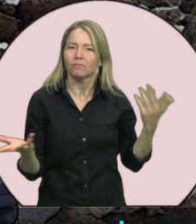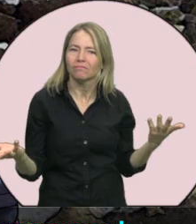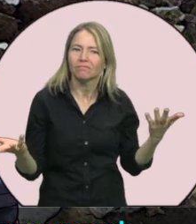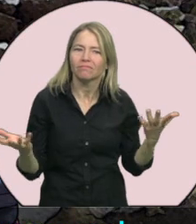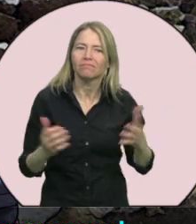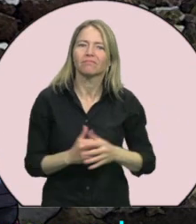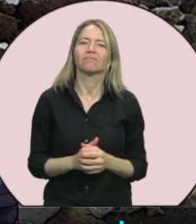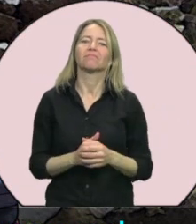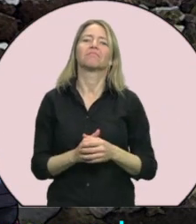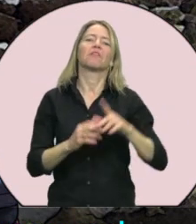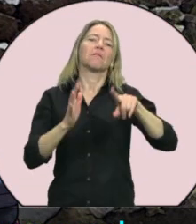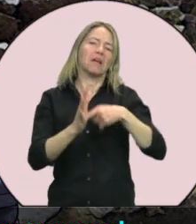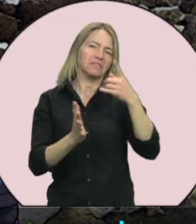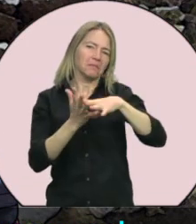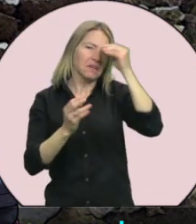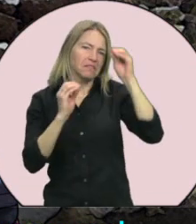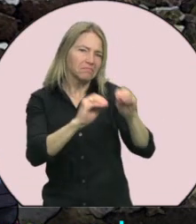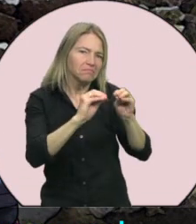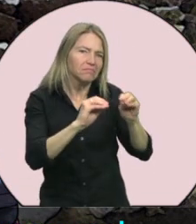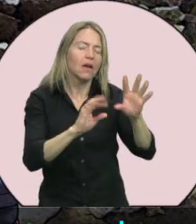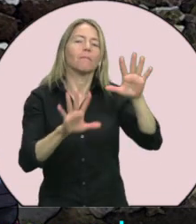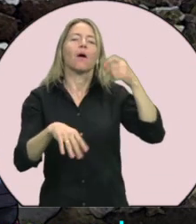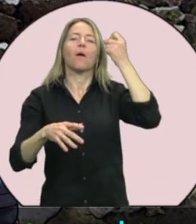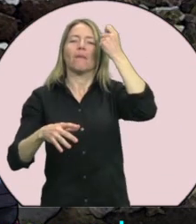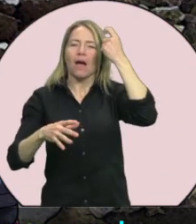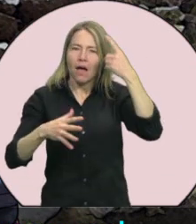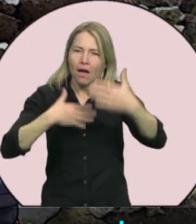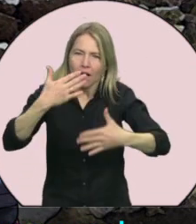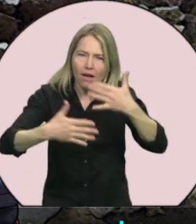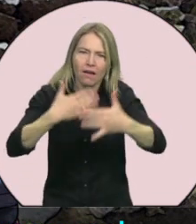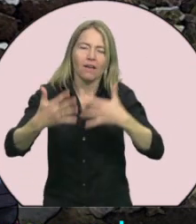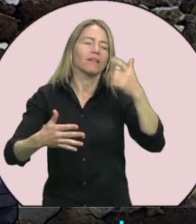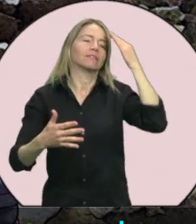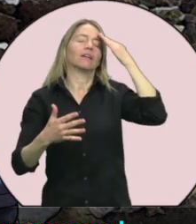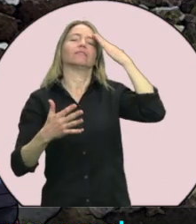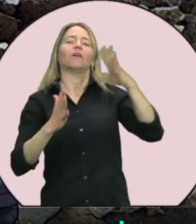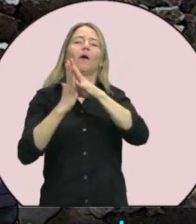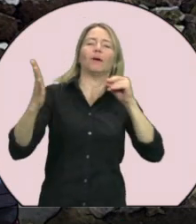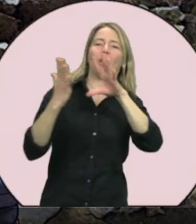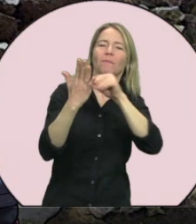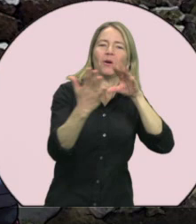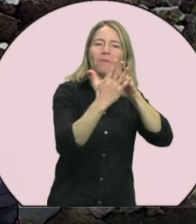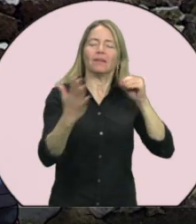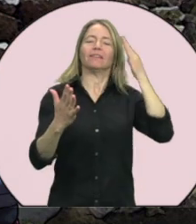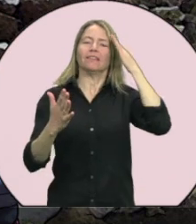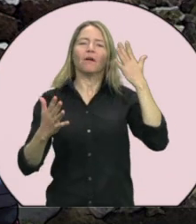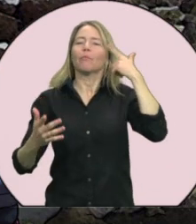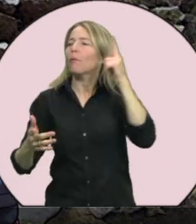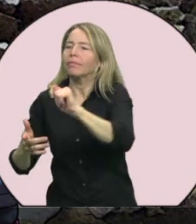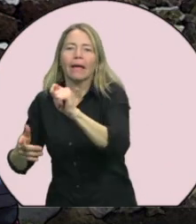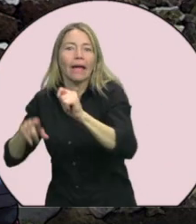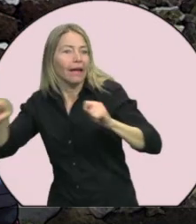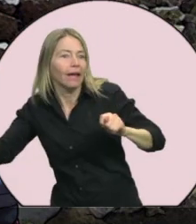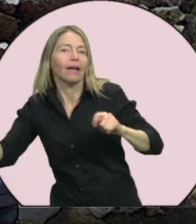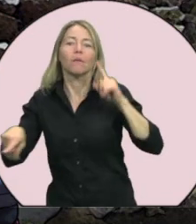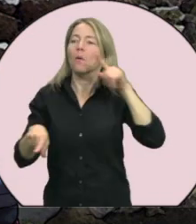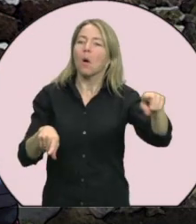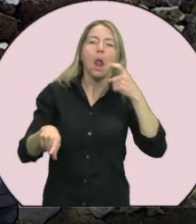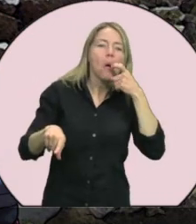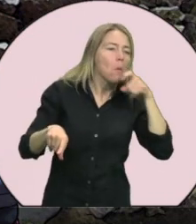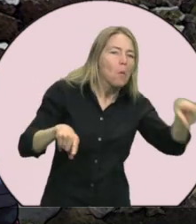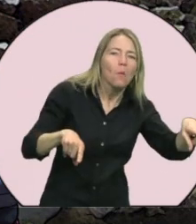And they started learning from her first what she wanted, and they just come for tea, you know, for